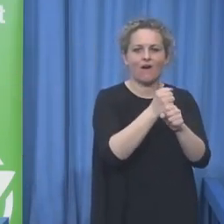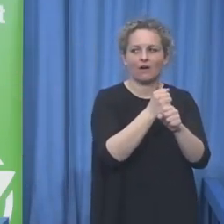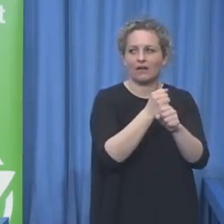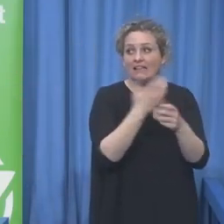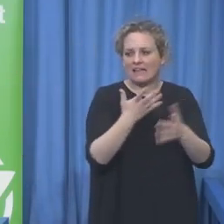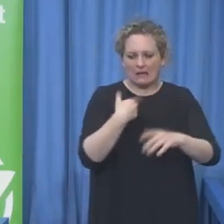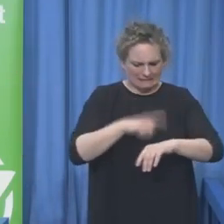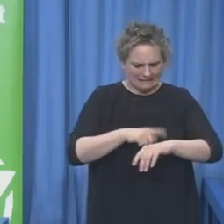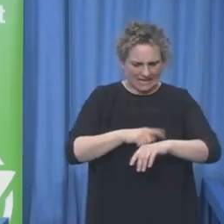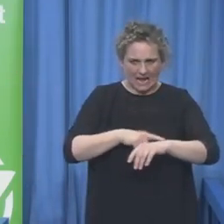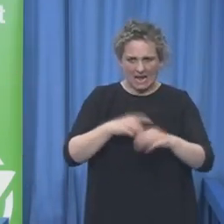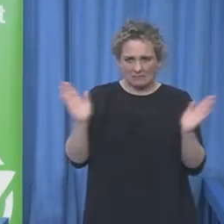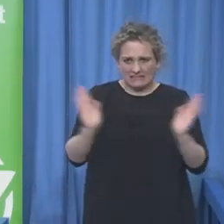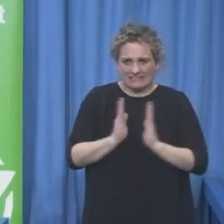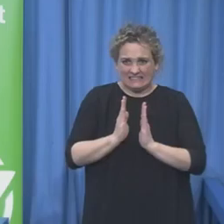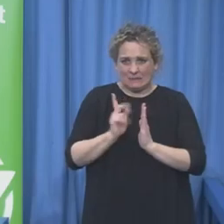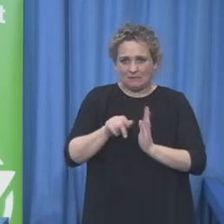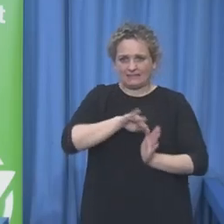chocolate factory,